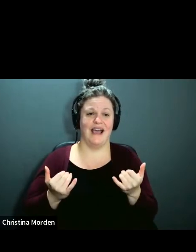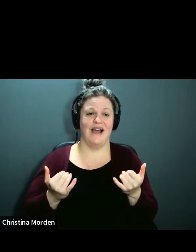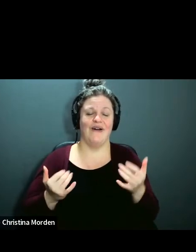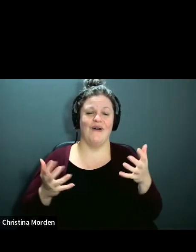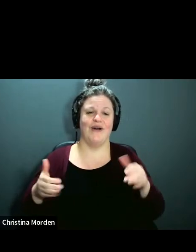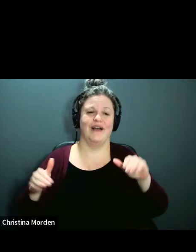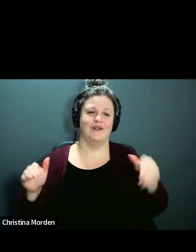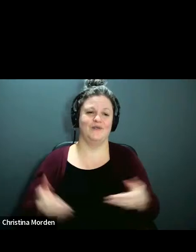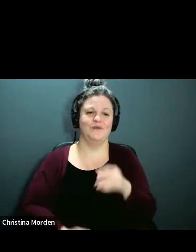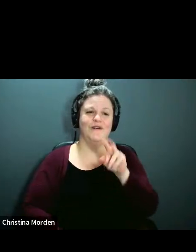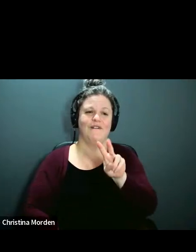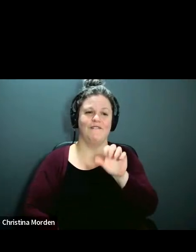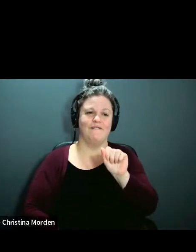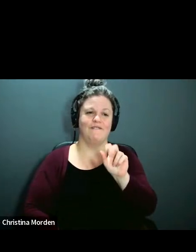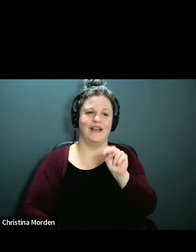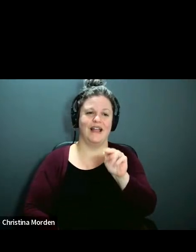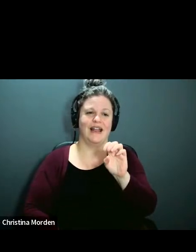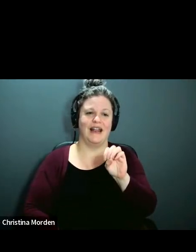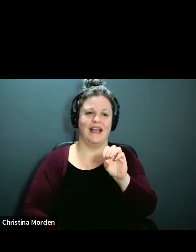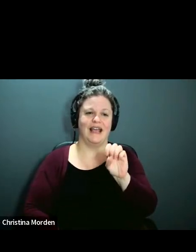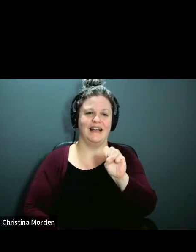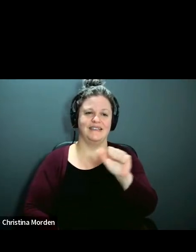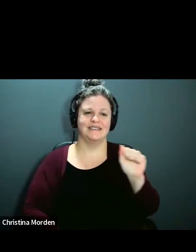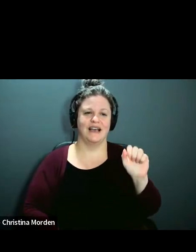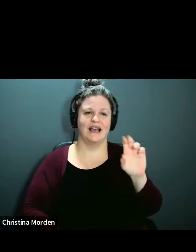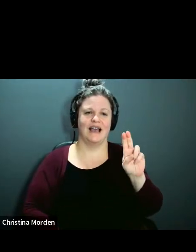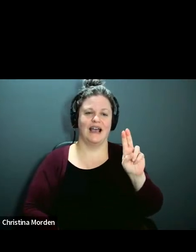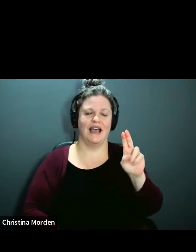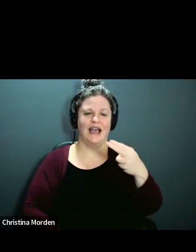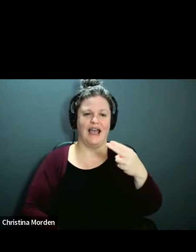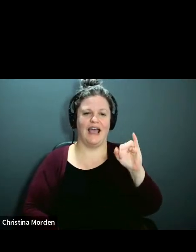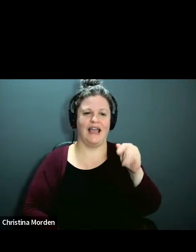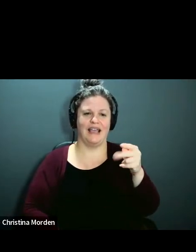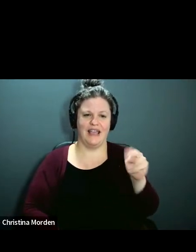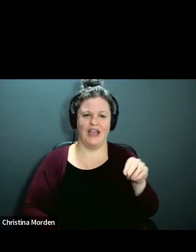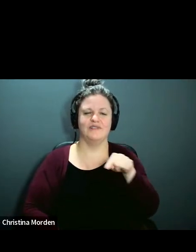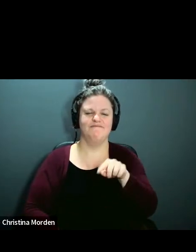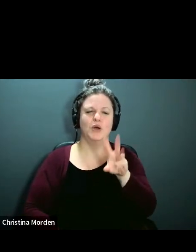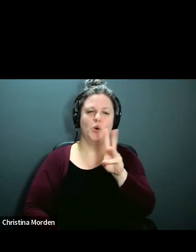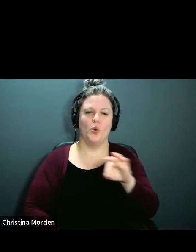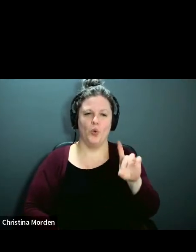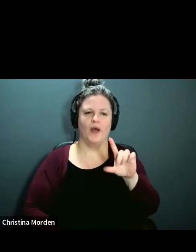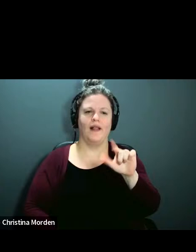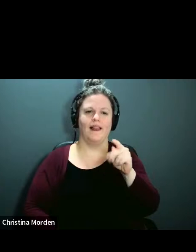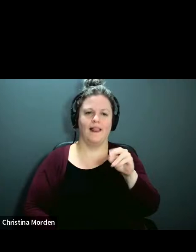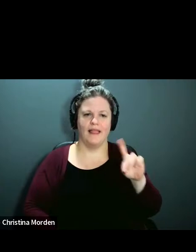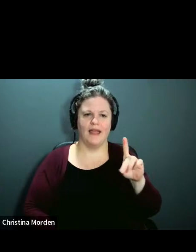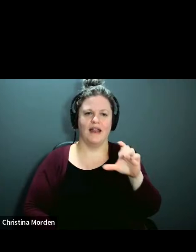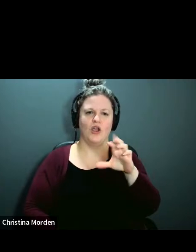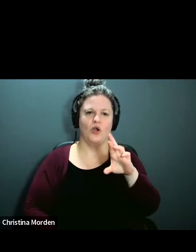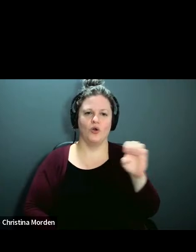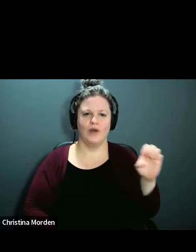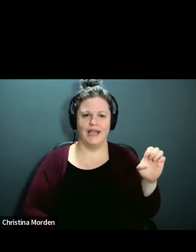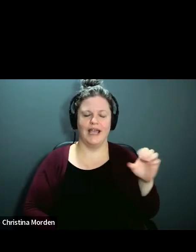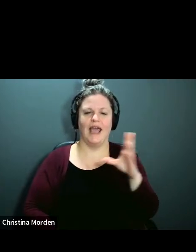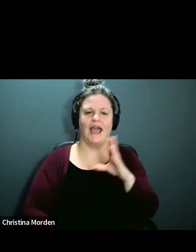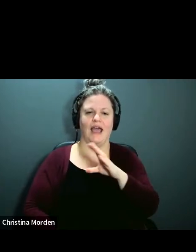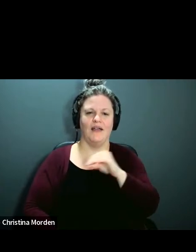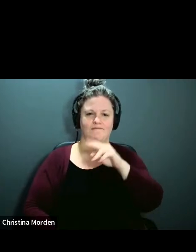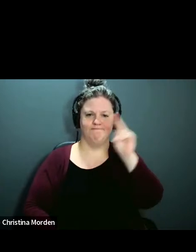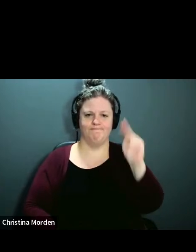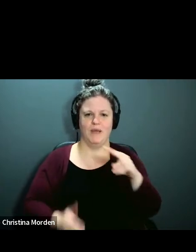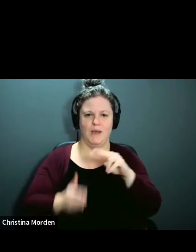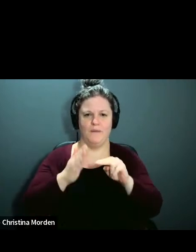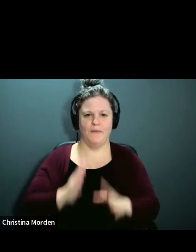Vanessa hake Vanessa Hagan is a woodland cree and Norwegian painter and bead artist from nimi Pacific soccer river